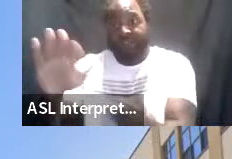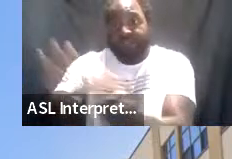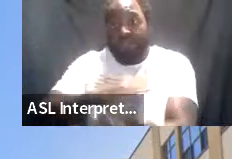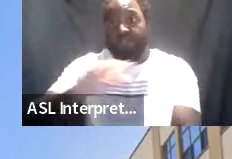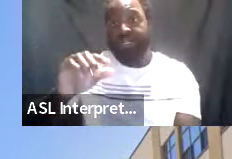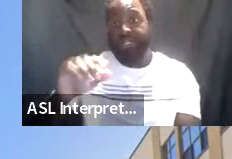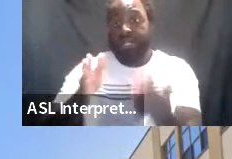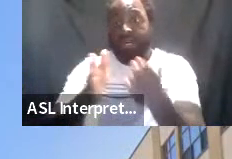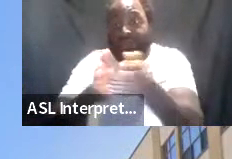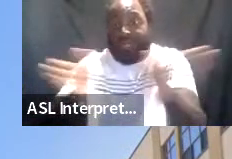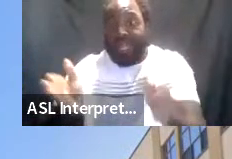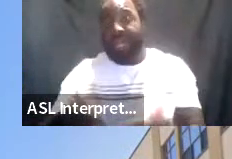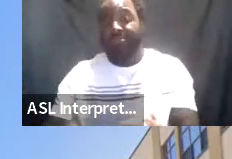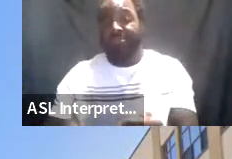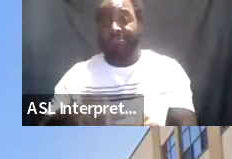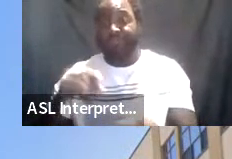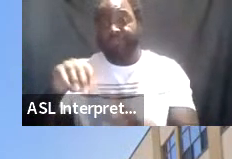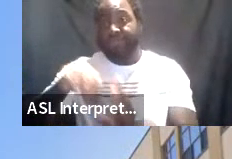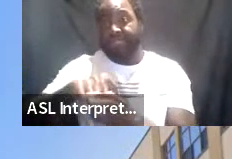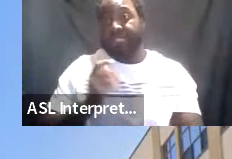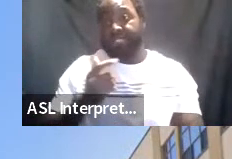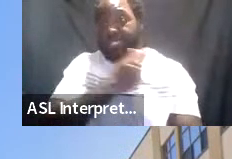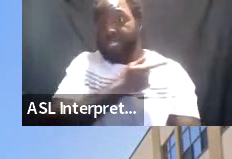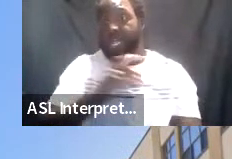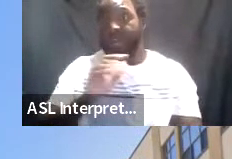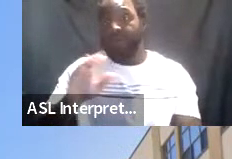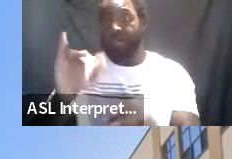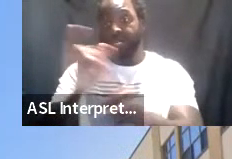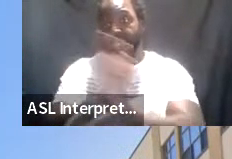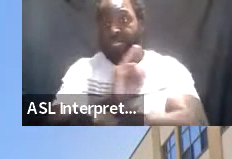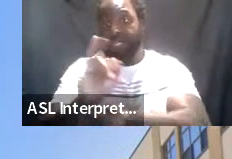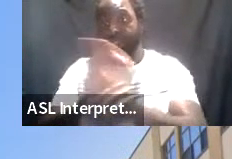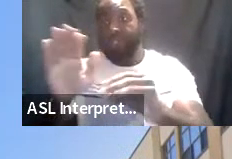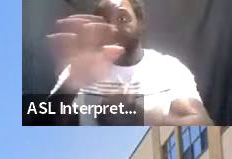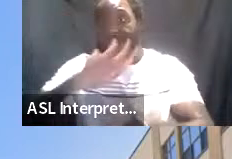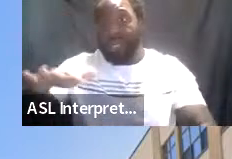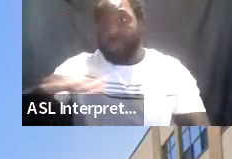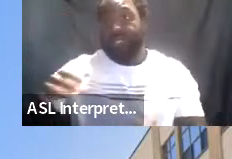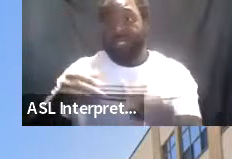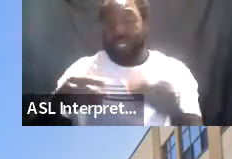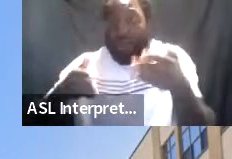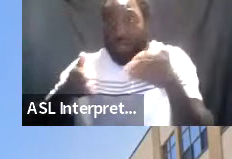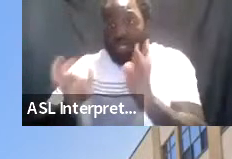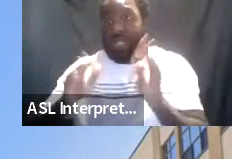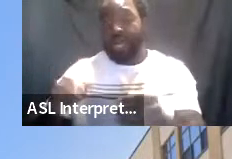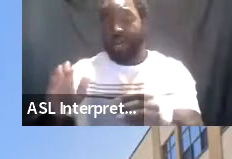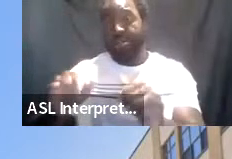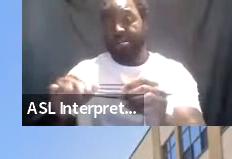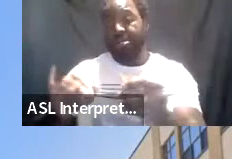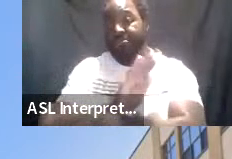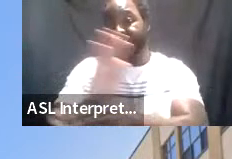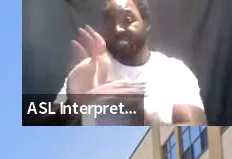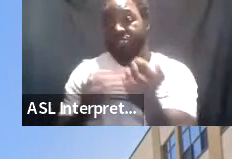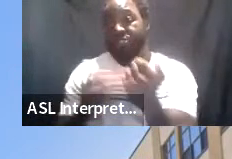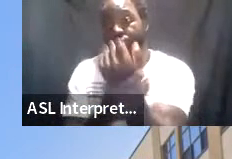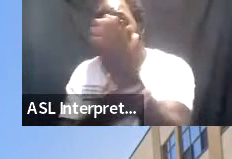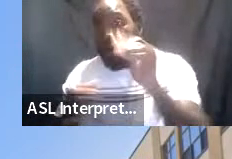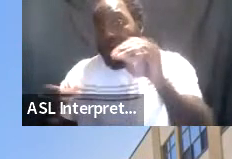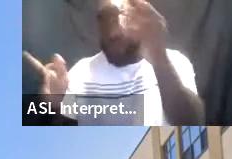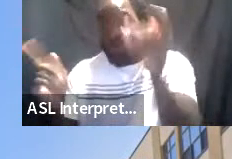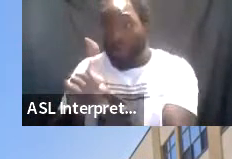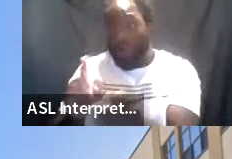existing zoning framework within our industrial areas that can allow industrial businesses to grow in place rather than having to relocate